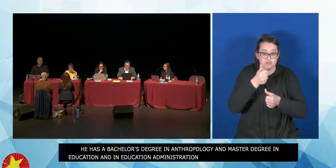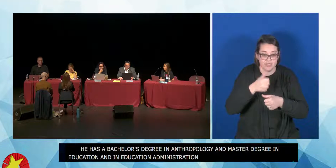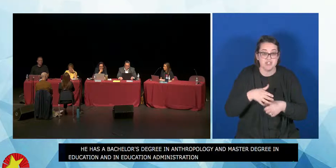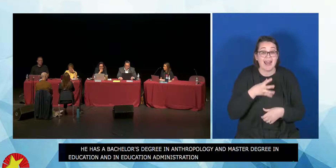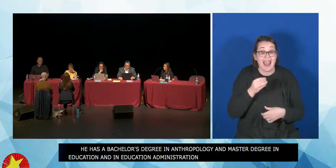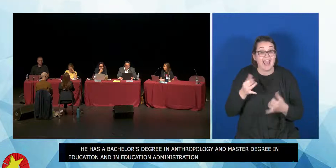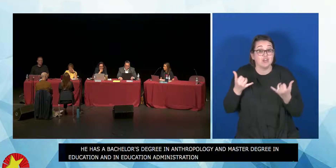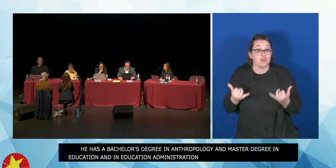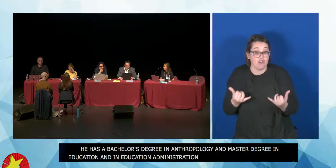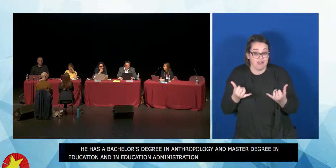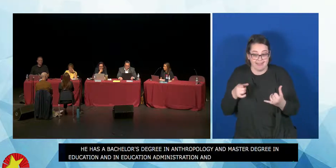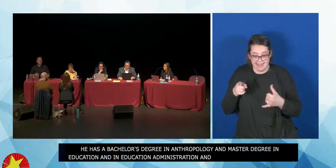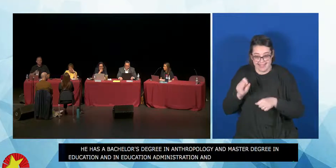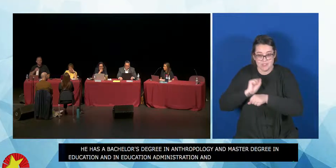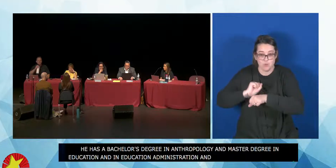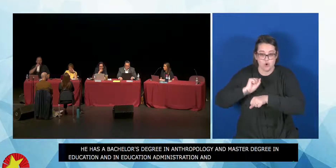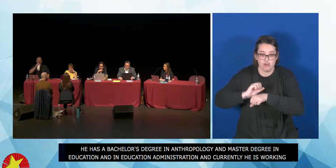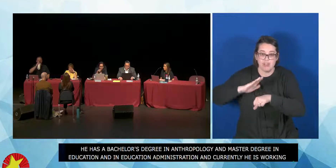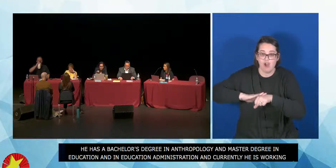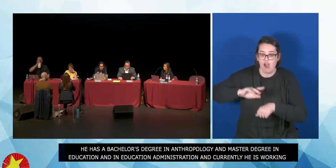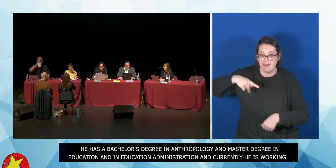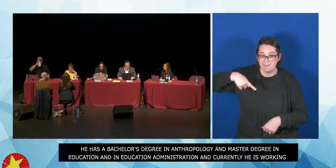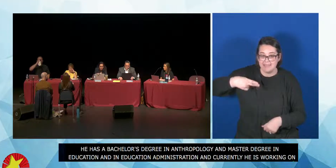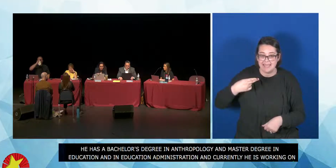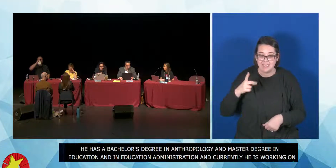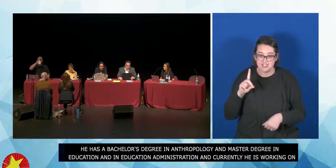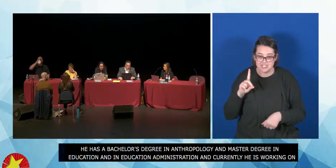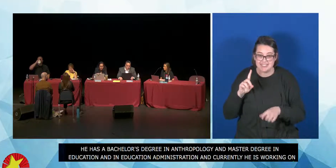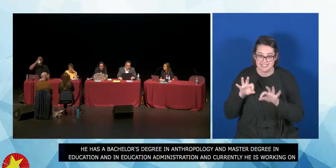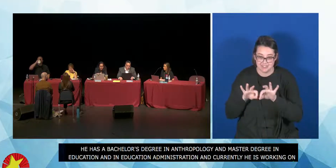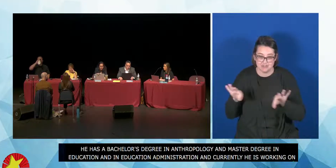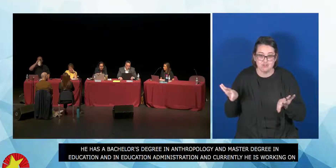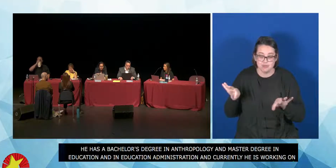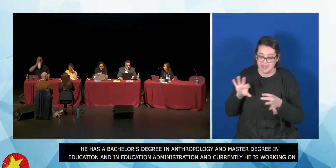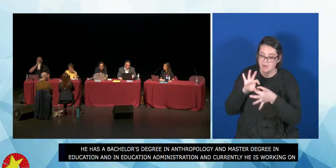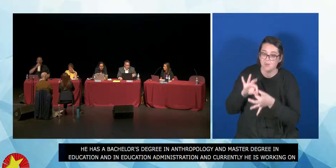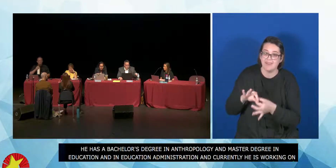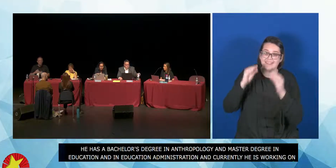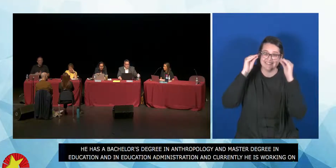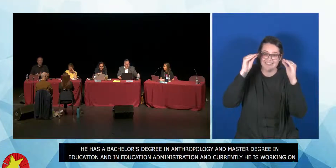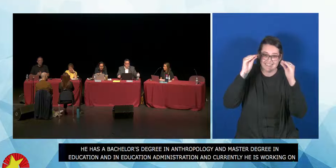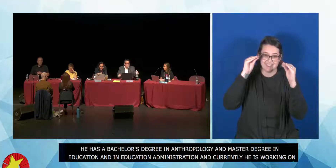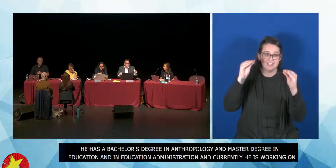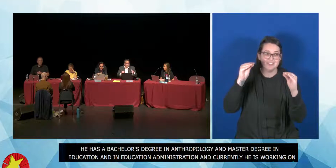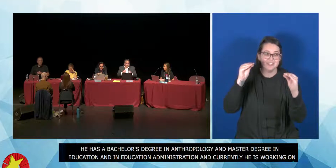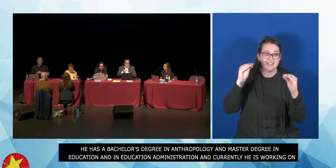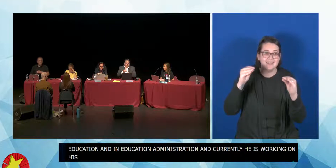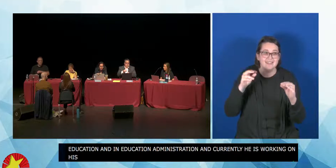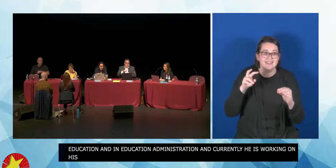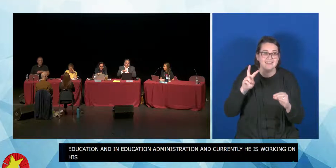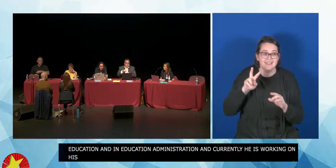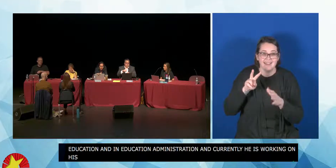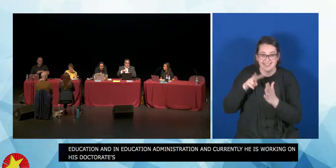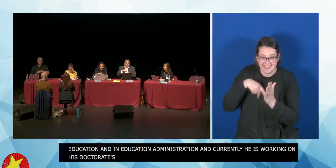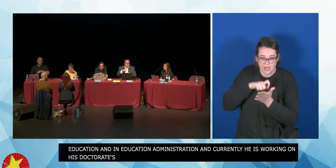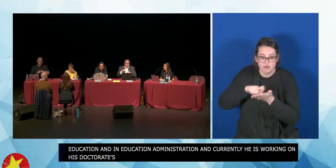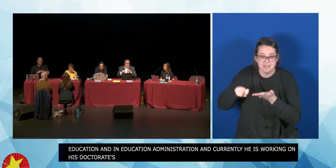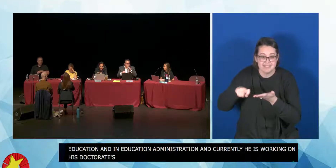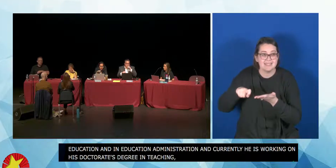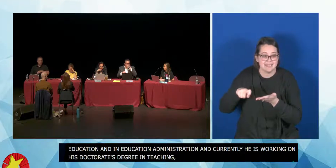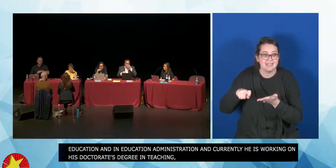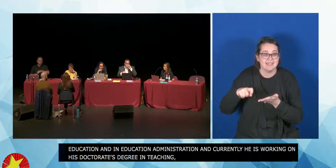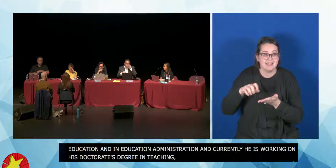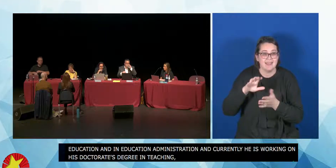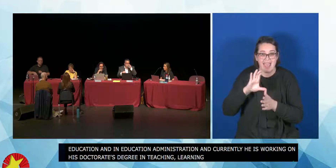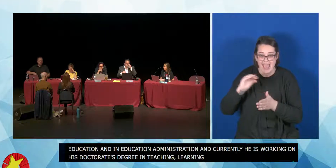working on his doctorate degree in teaching, learning, and culture from the University of